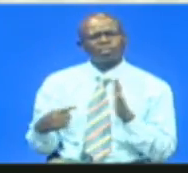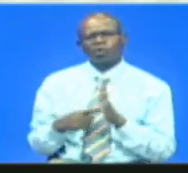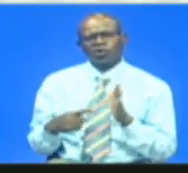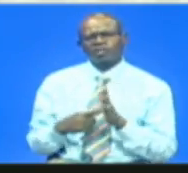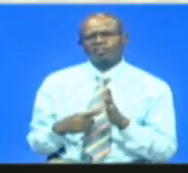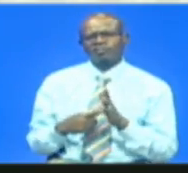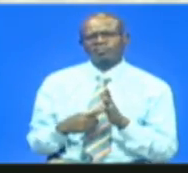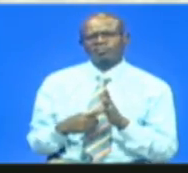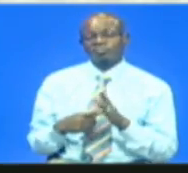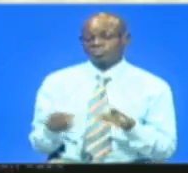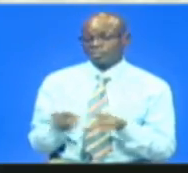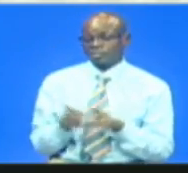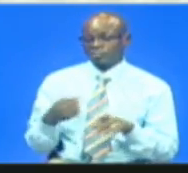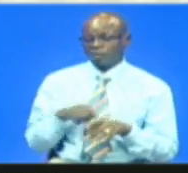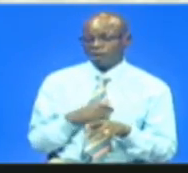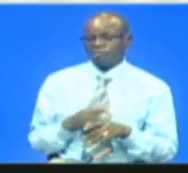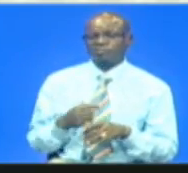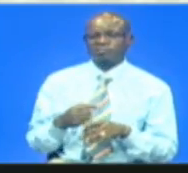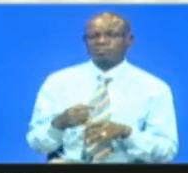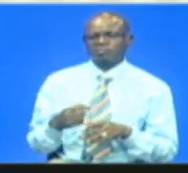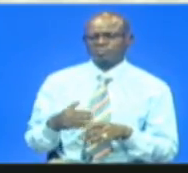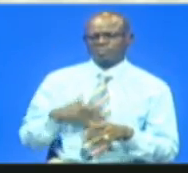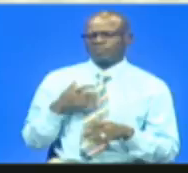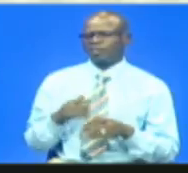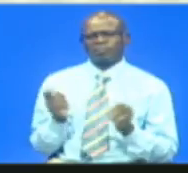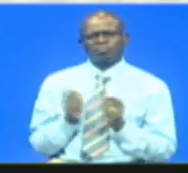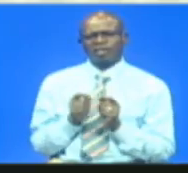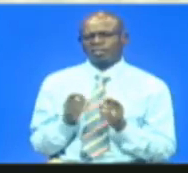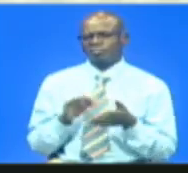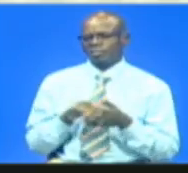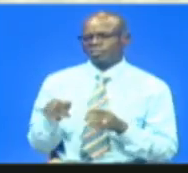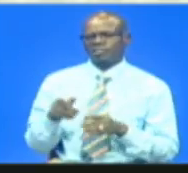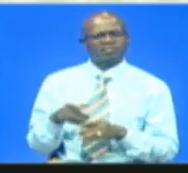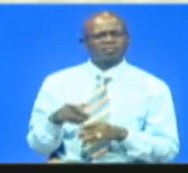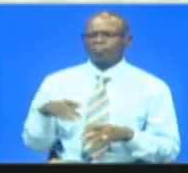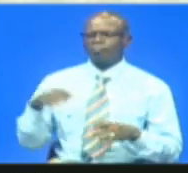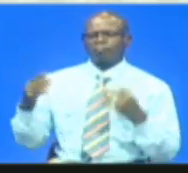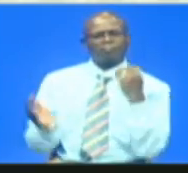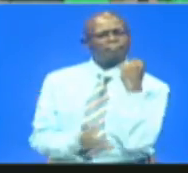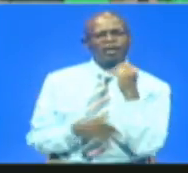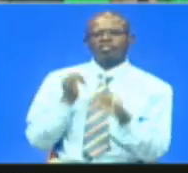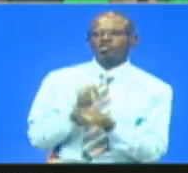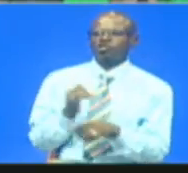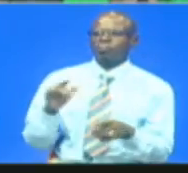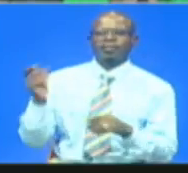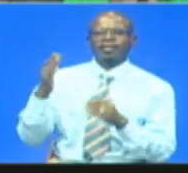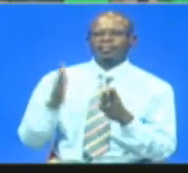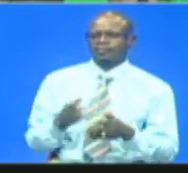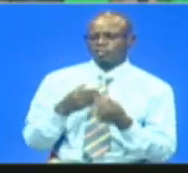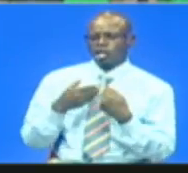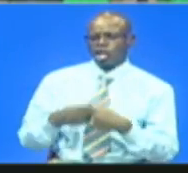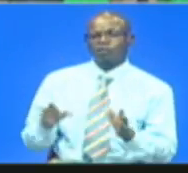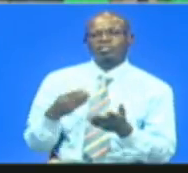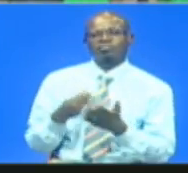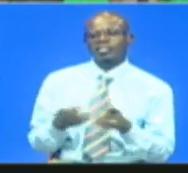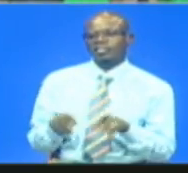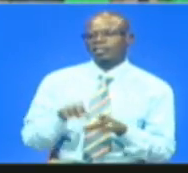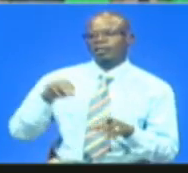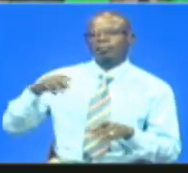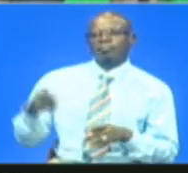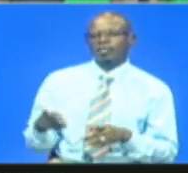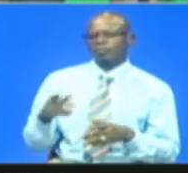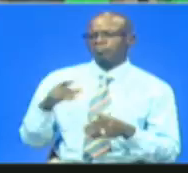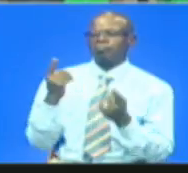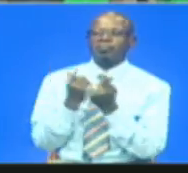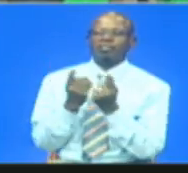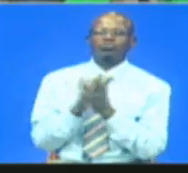think we have come to a conclusion that this was a shoddy job deal. Kenyans have lost money. The MPs met with officials from the